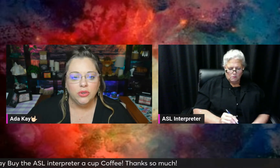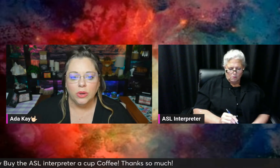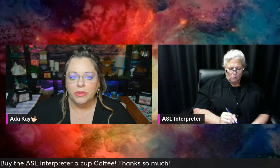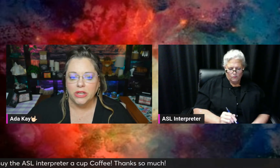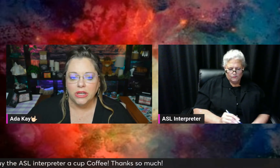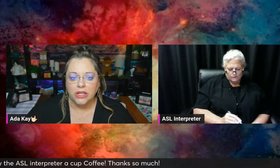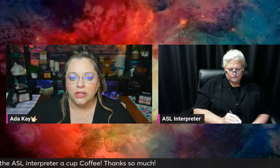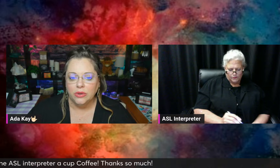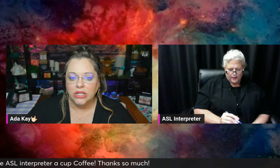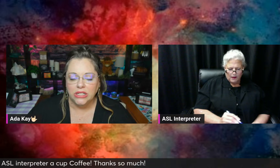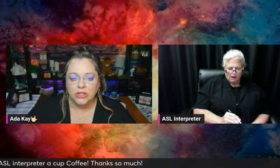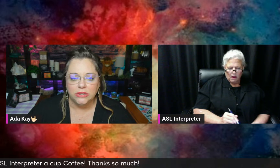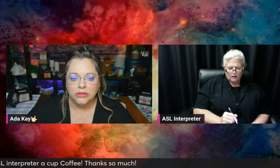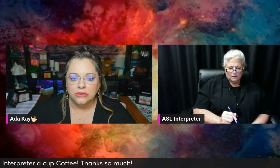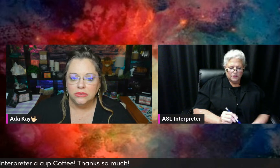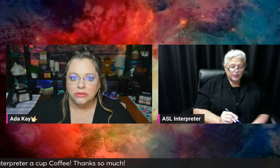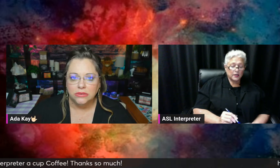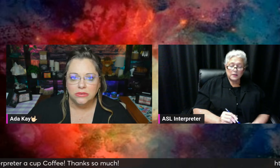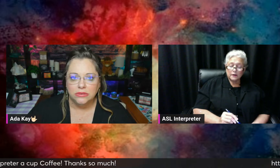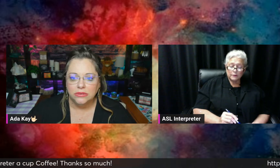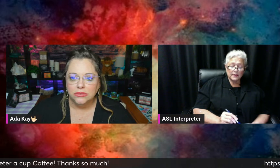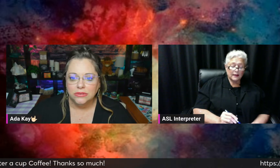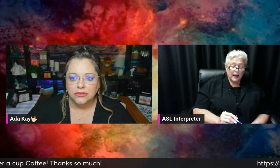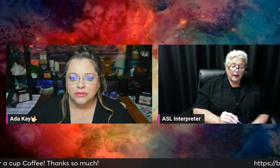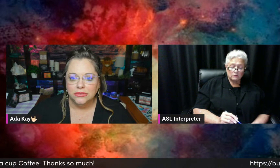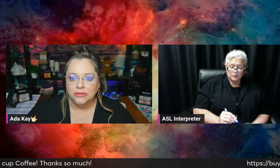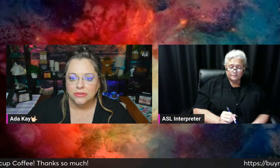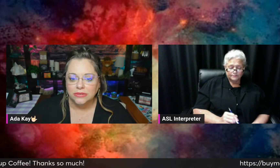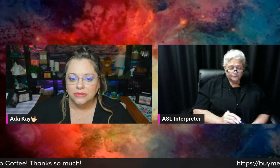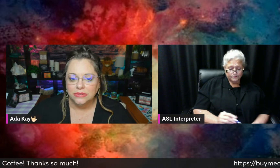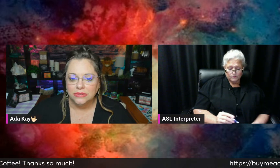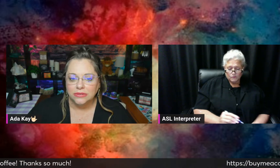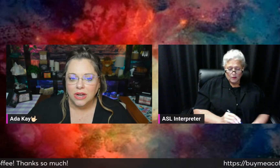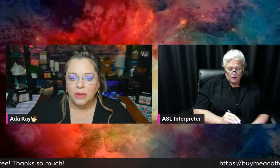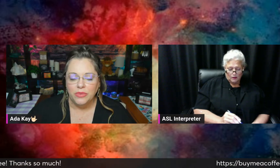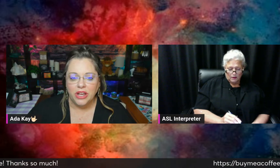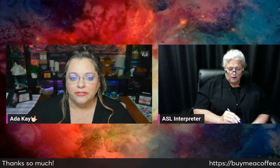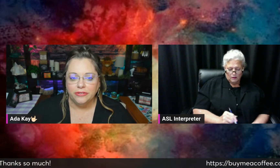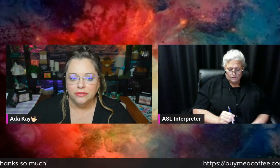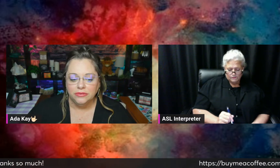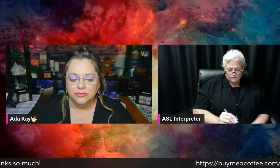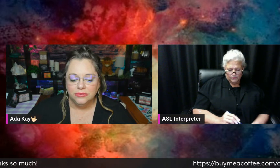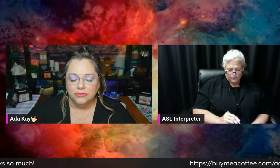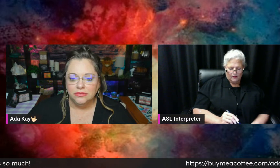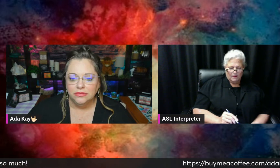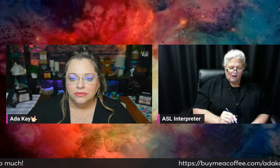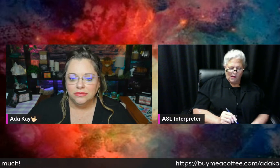You don't want me to yell at you, honey doll. She can yell really loud. I'm deaf.